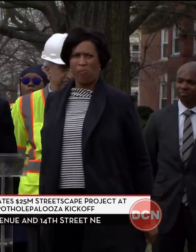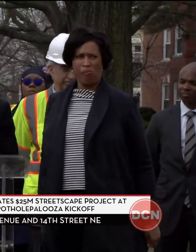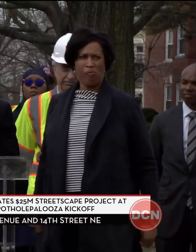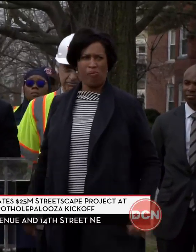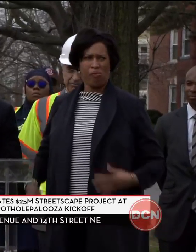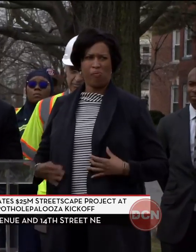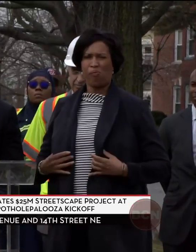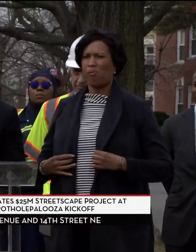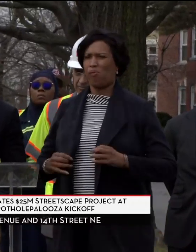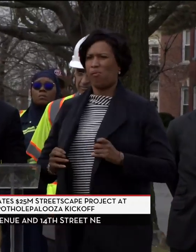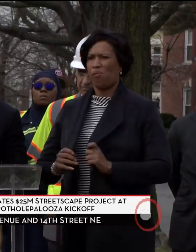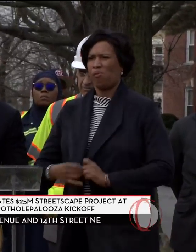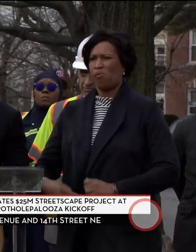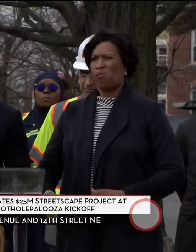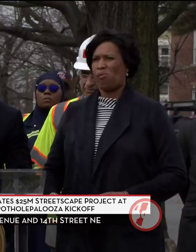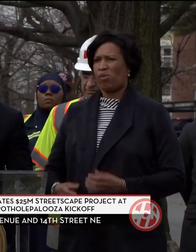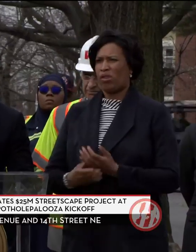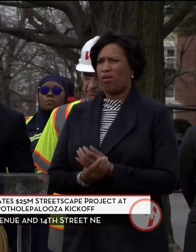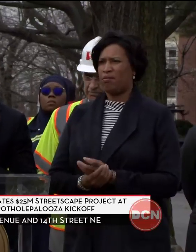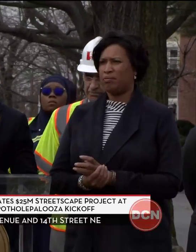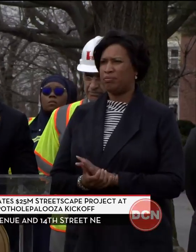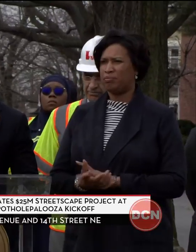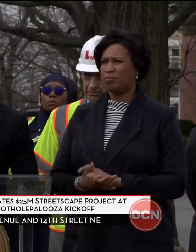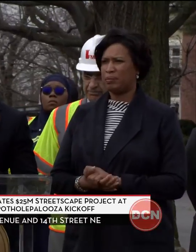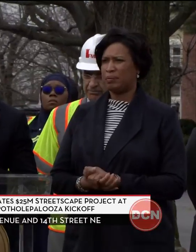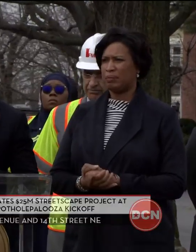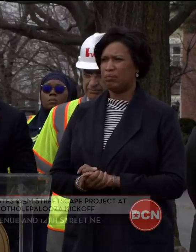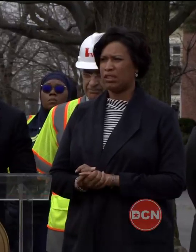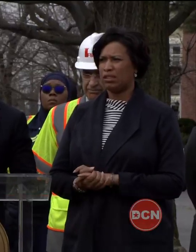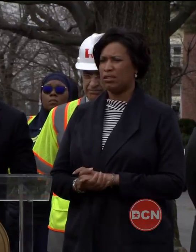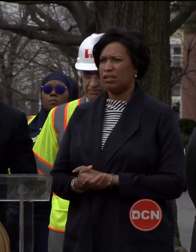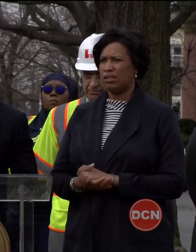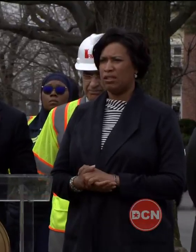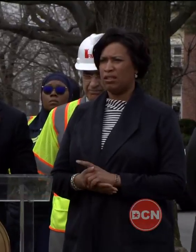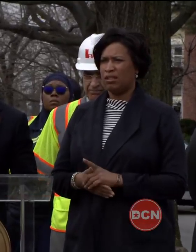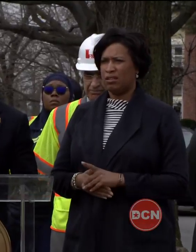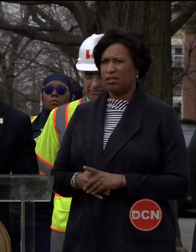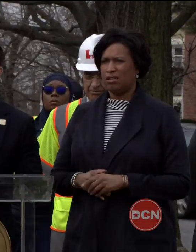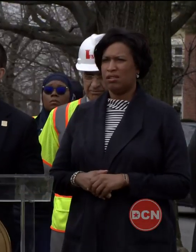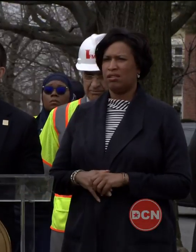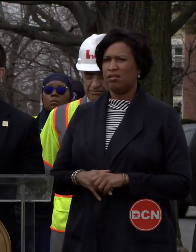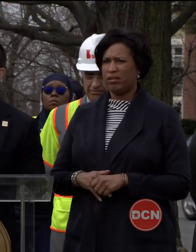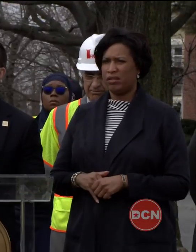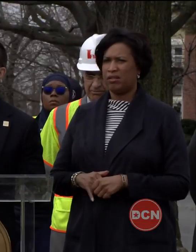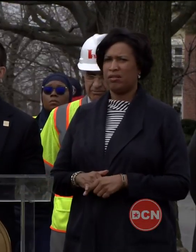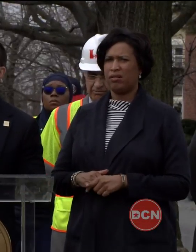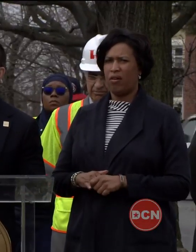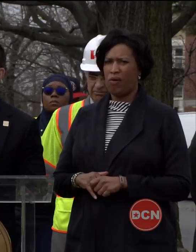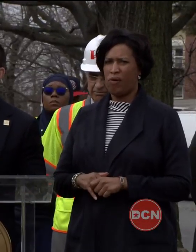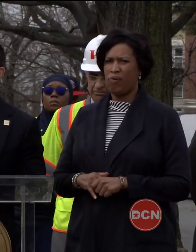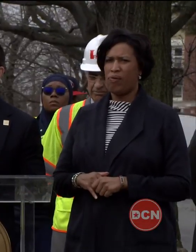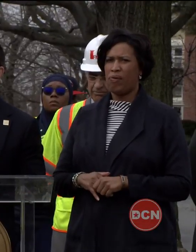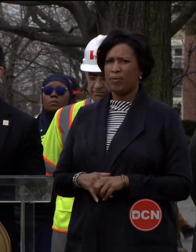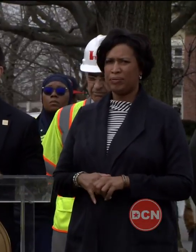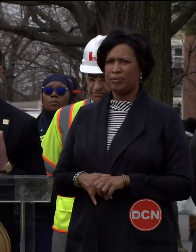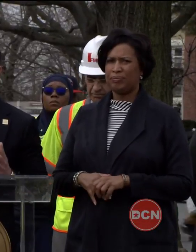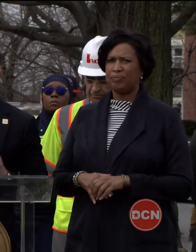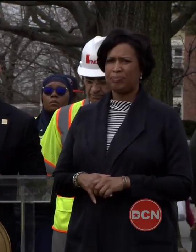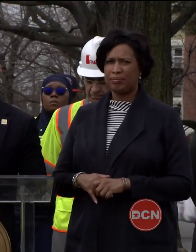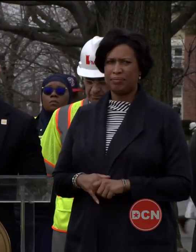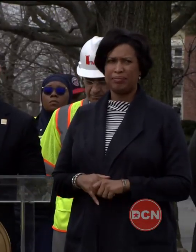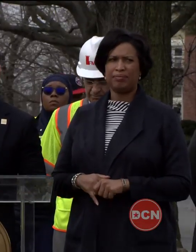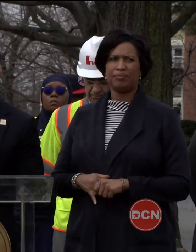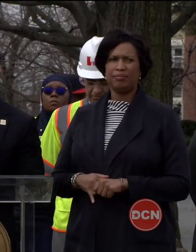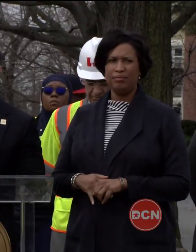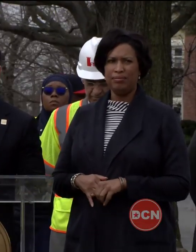also some contracted support filling potholes. It's not just about the people, but it's also about the process, Sam. And that's something that we've worked under